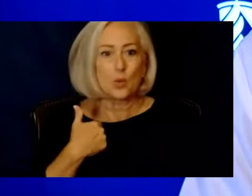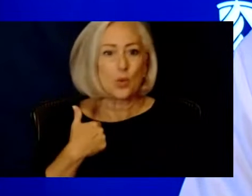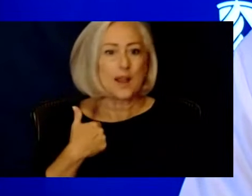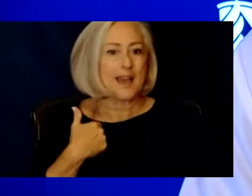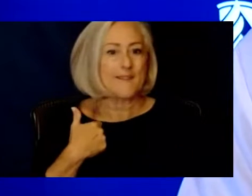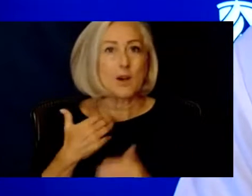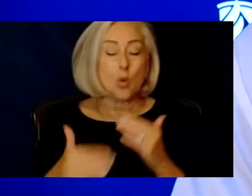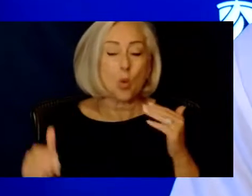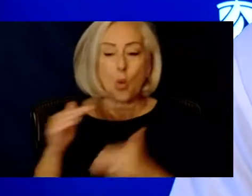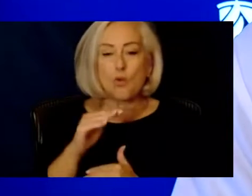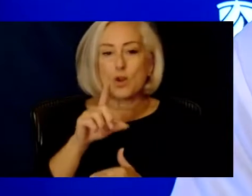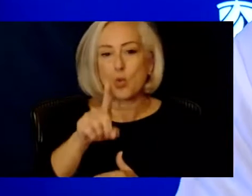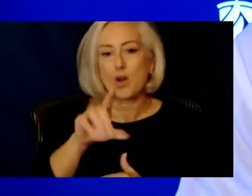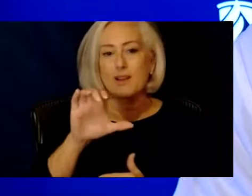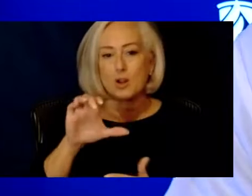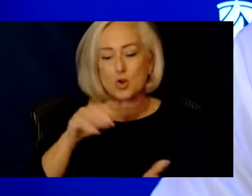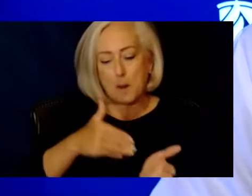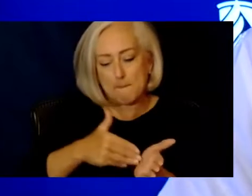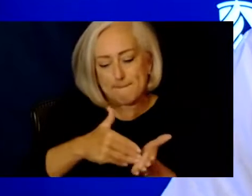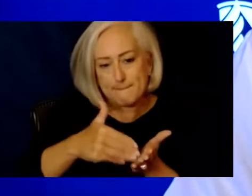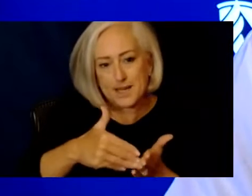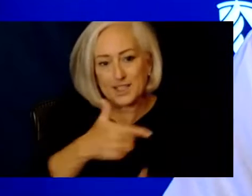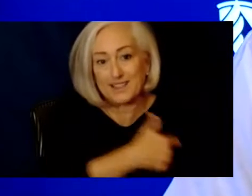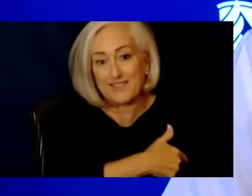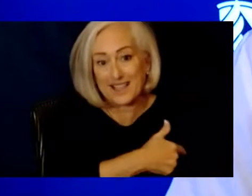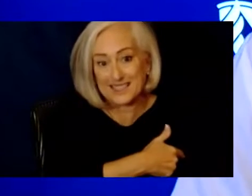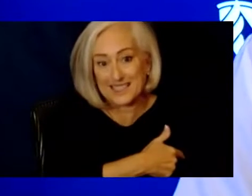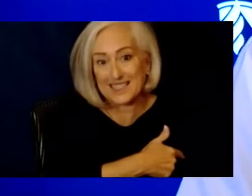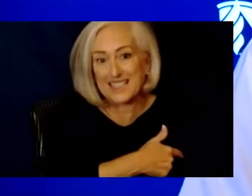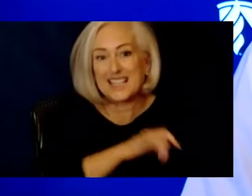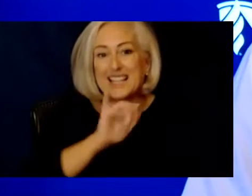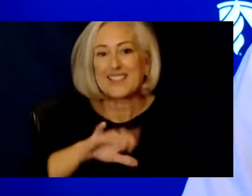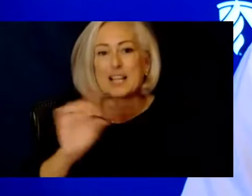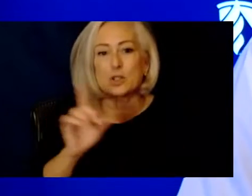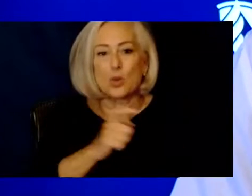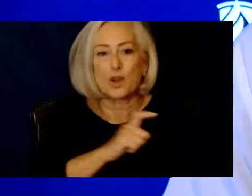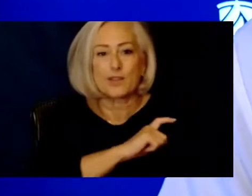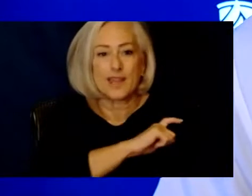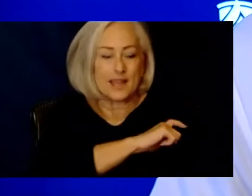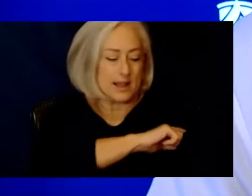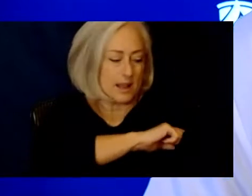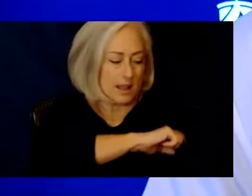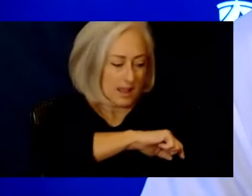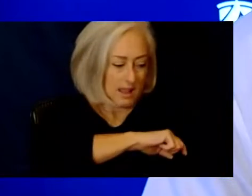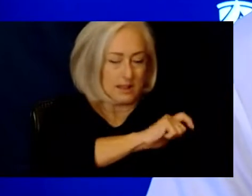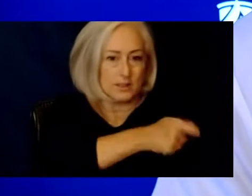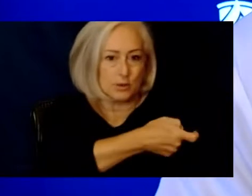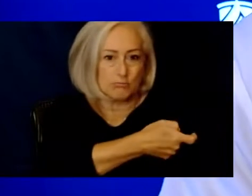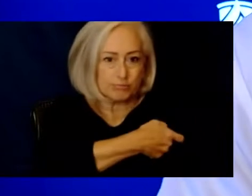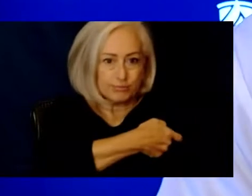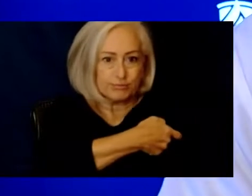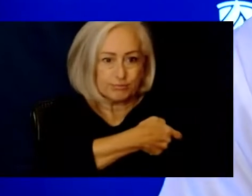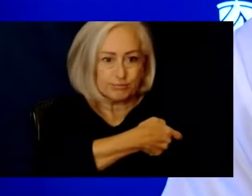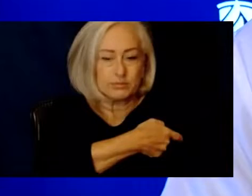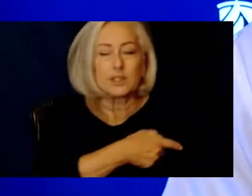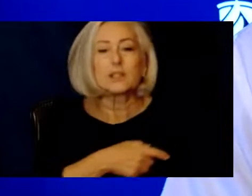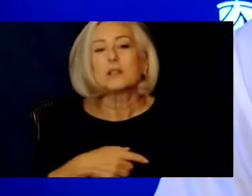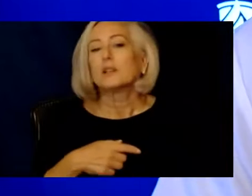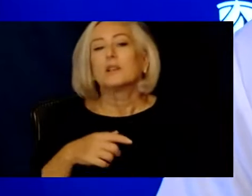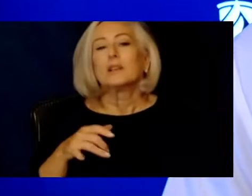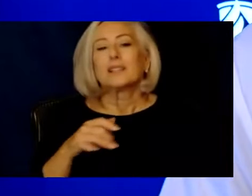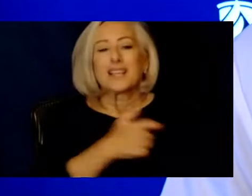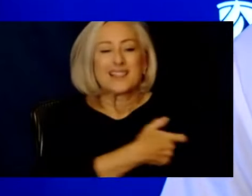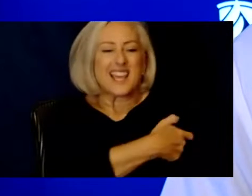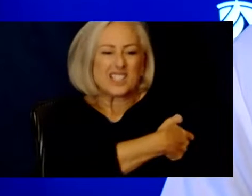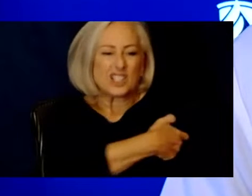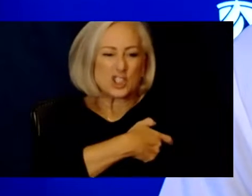in the United States, but that is the one where they scrape your arm and make that scar. But we're not really giving that at this point in